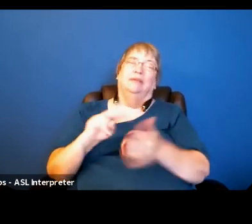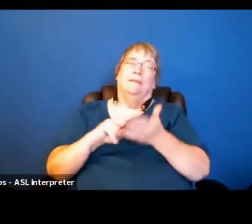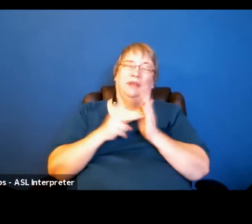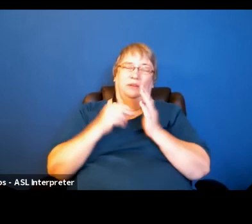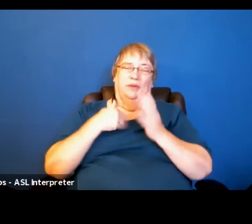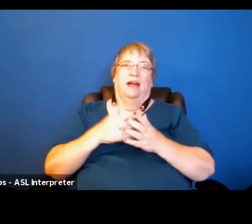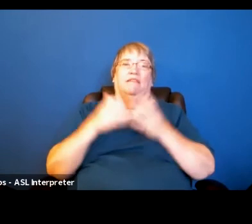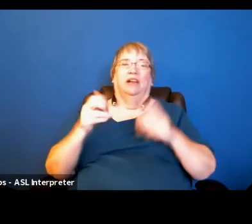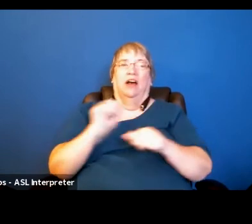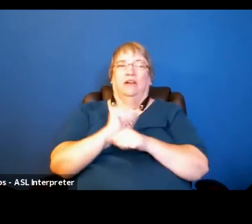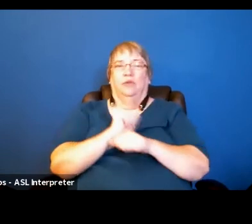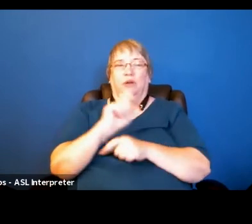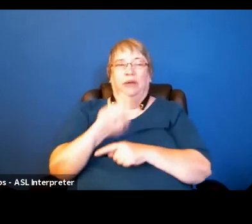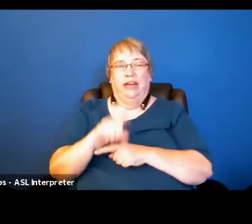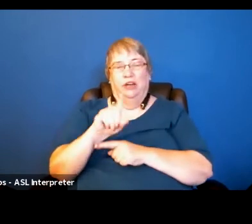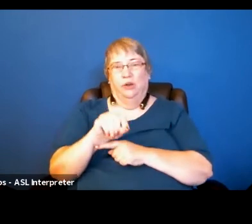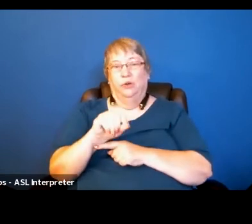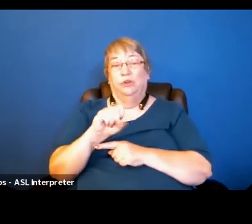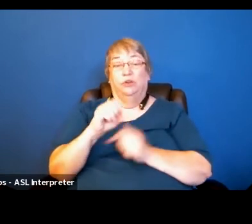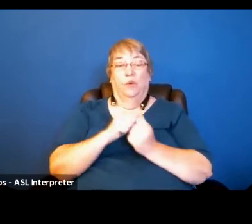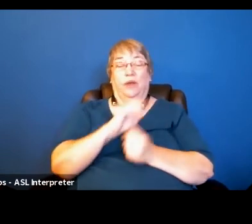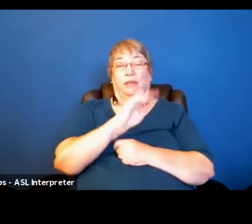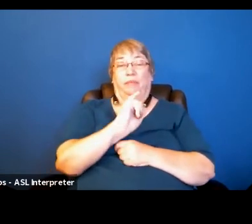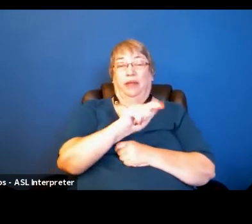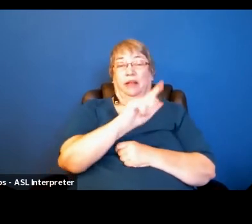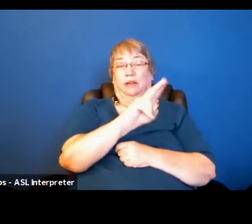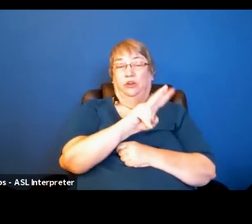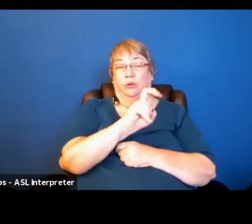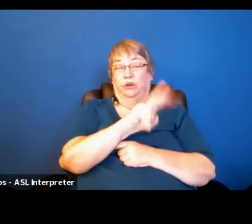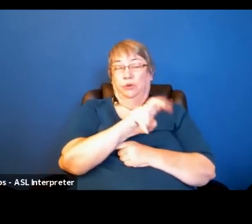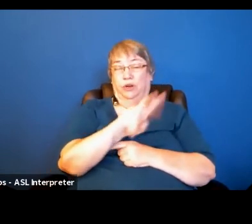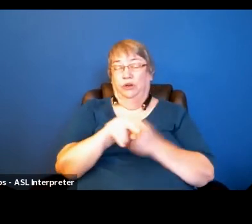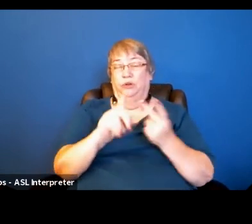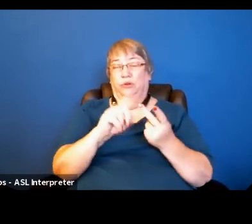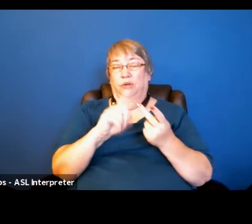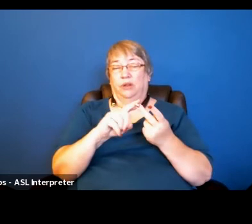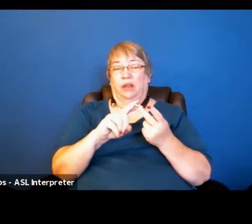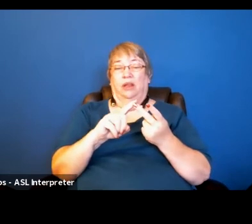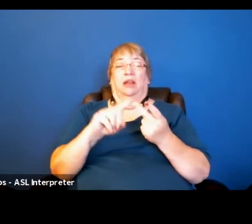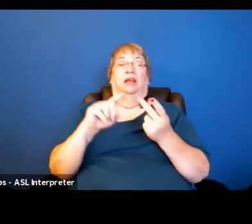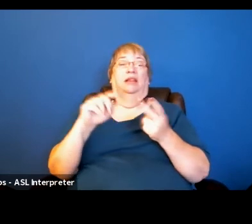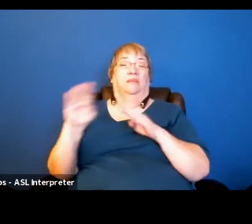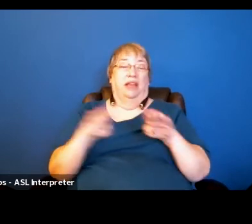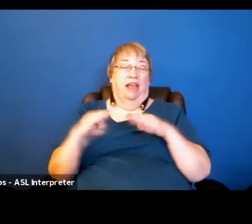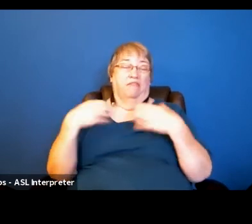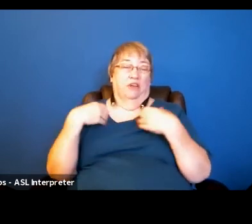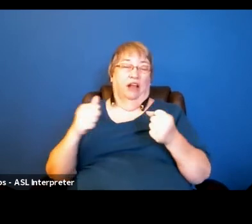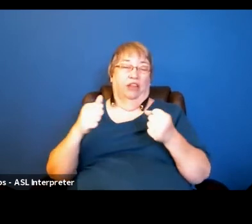in combination with Senate Bill 222, the Behavioral Health Authority, and the needs assessment, I think that